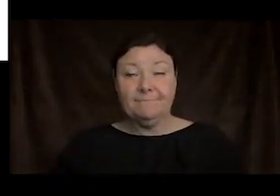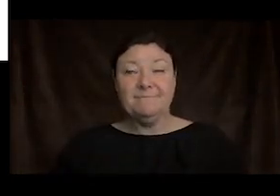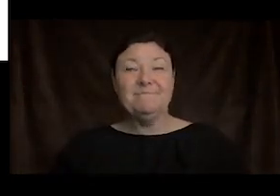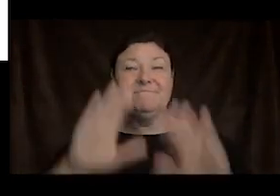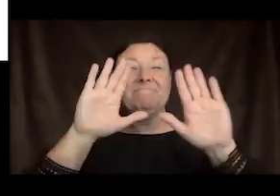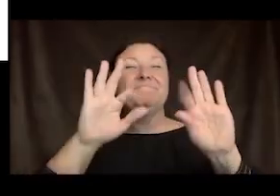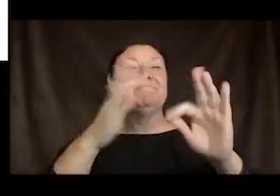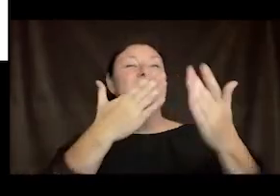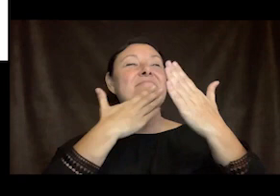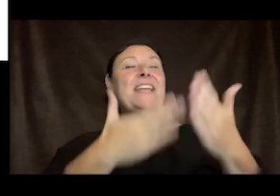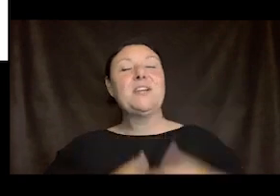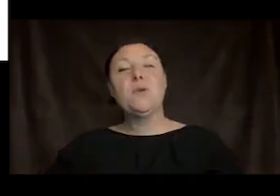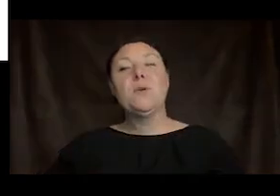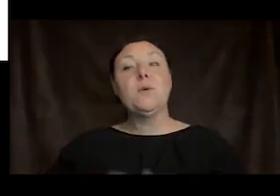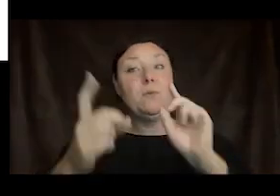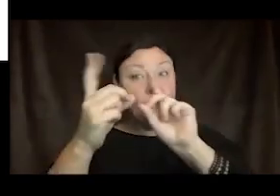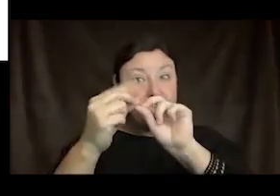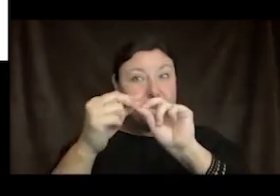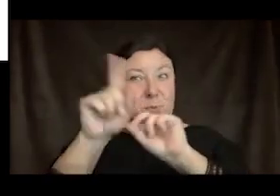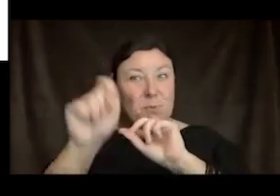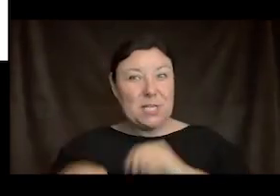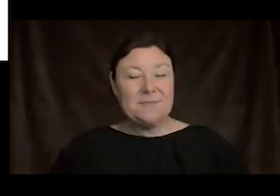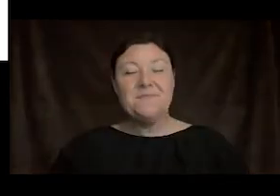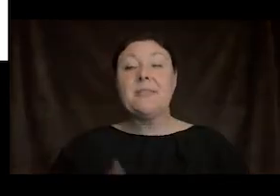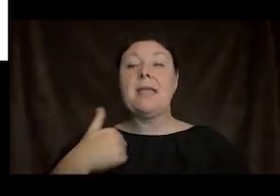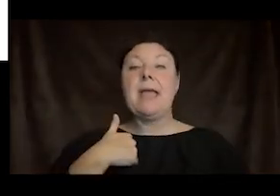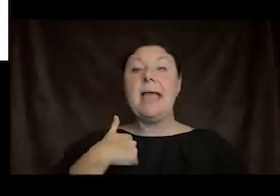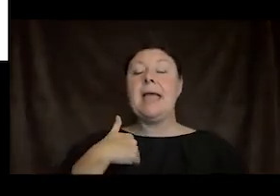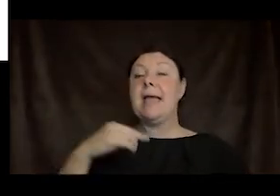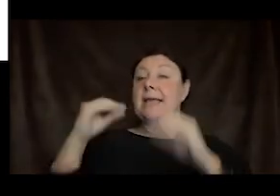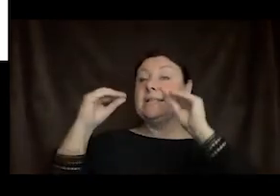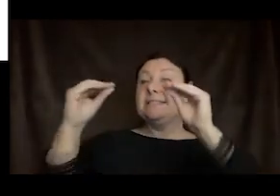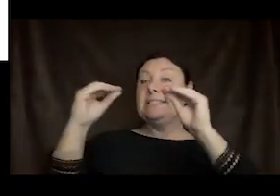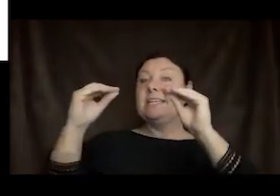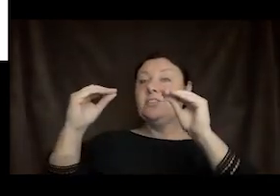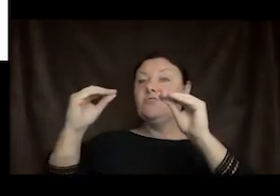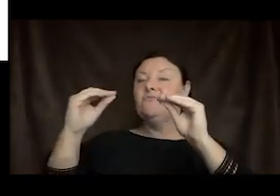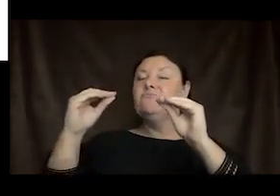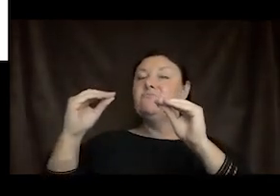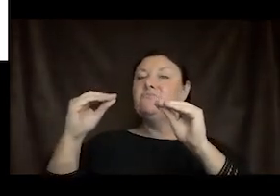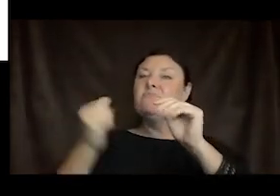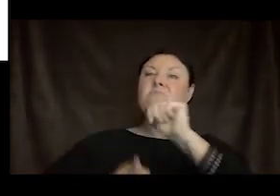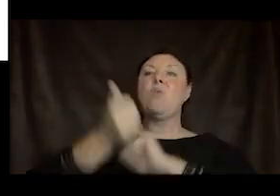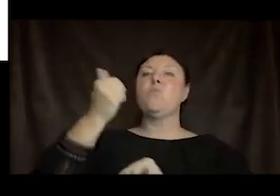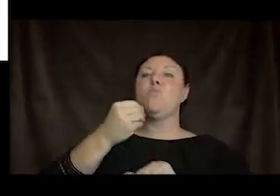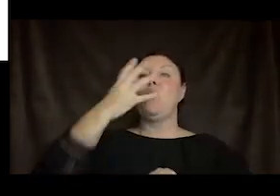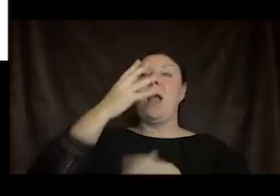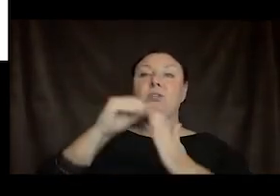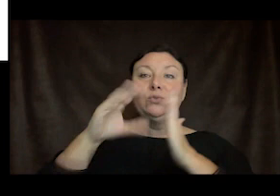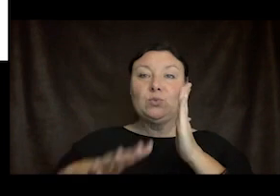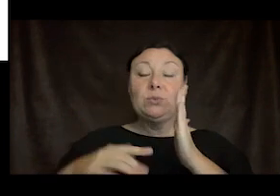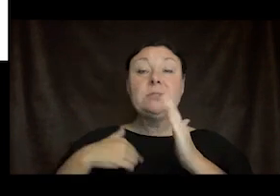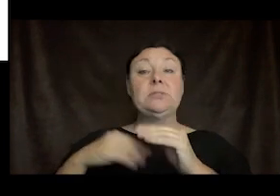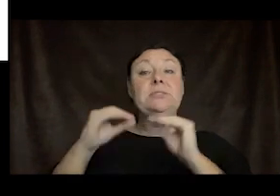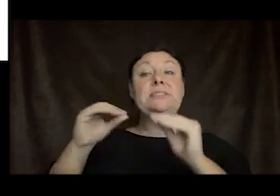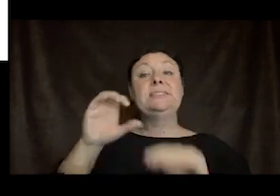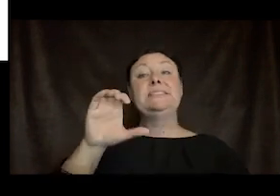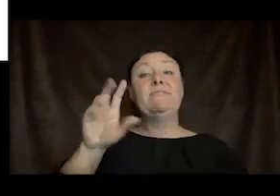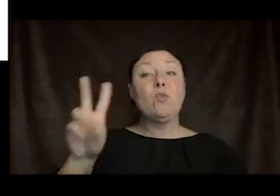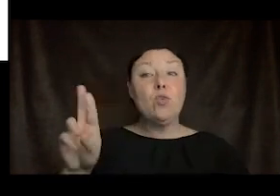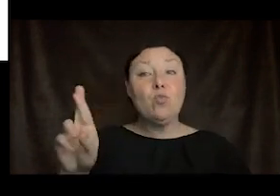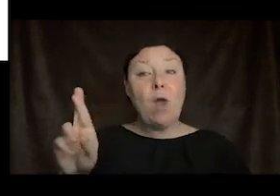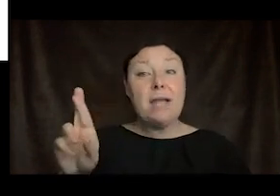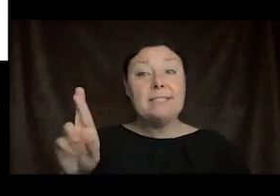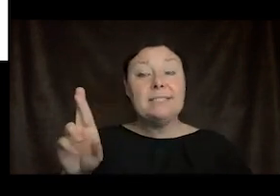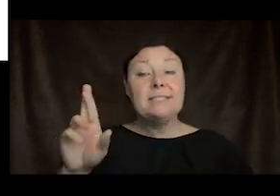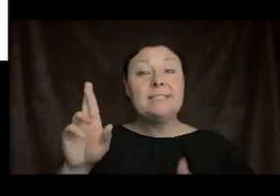Wonderful, thank you. Here's another question. I teach in a predominantly white school. When I teach the civil rights movement or the Civil